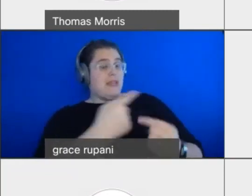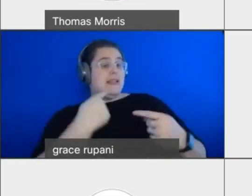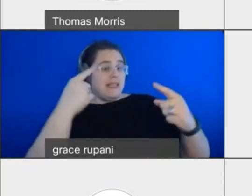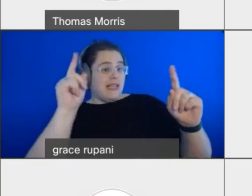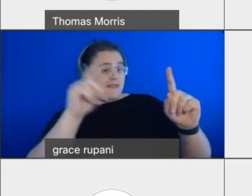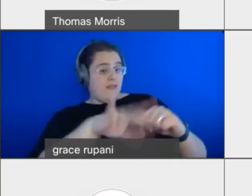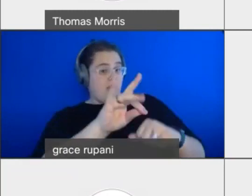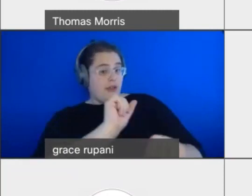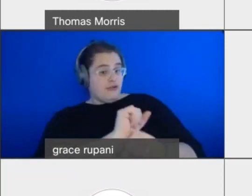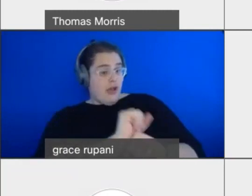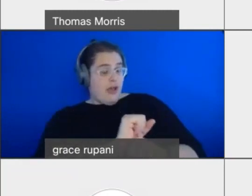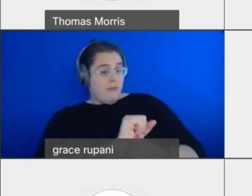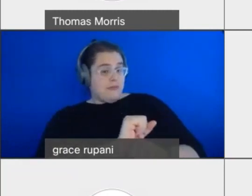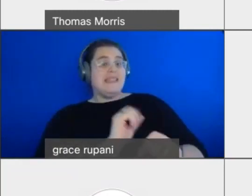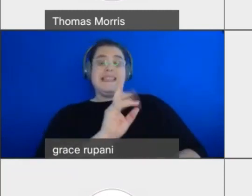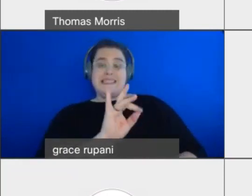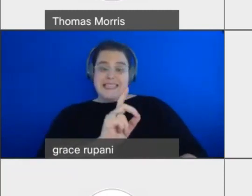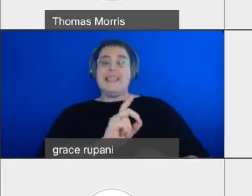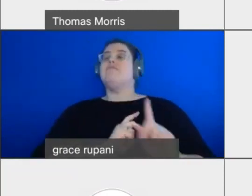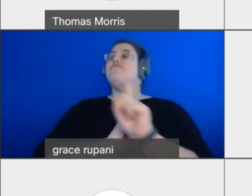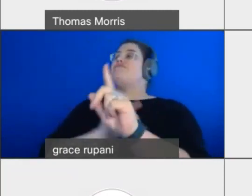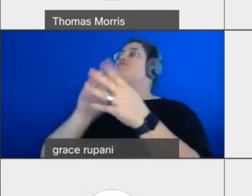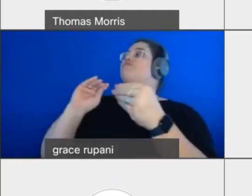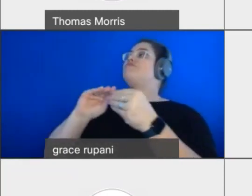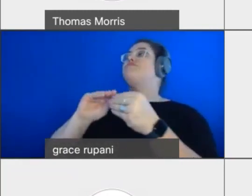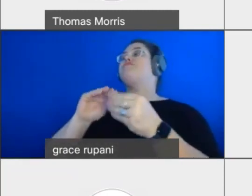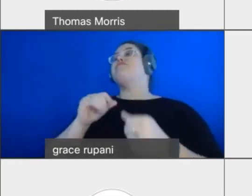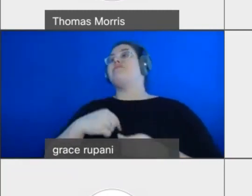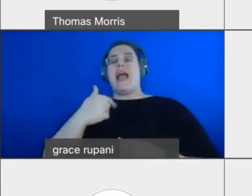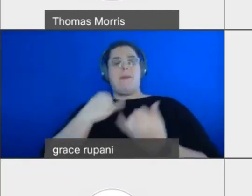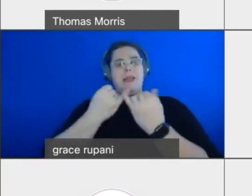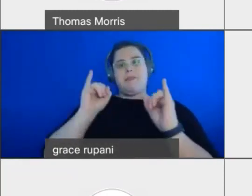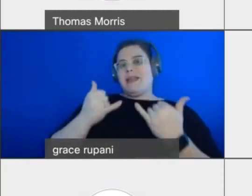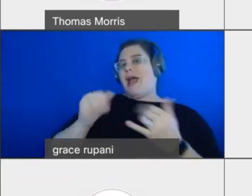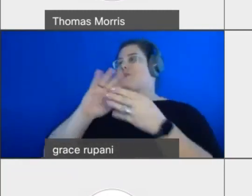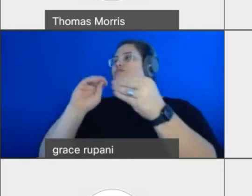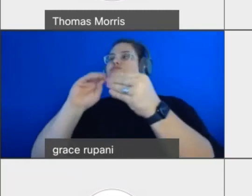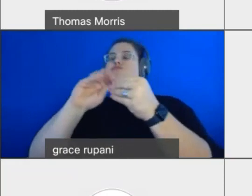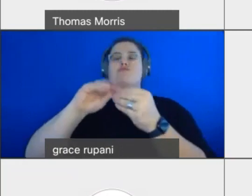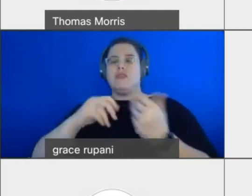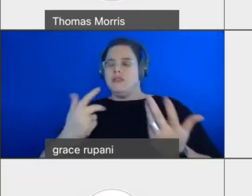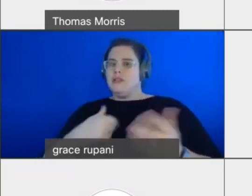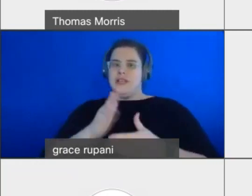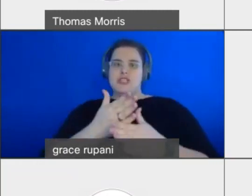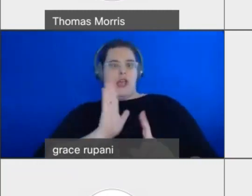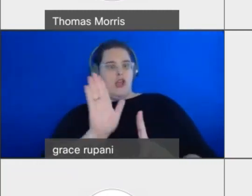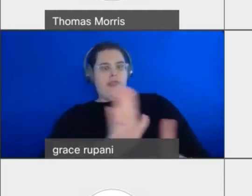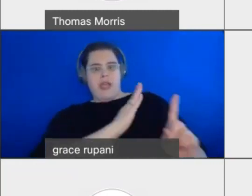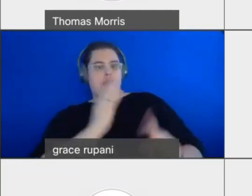employment and move to independence come back and share their experience with the council, which was very